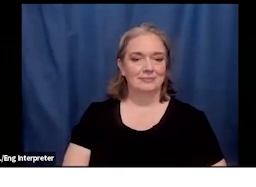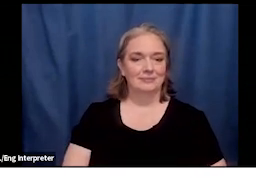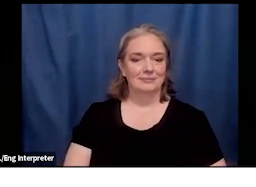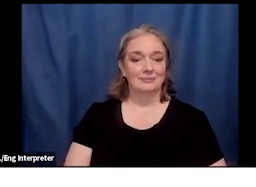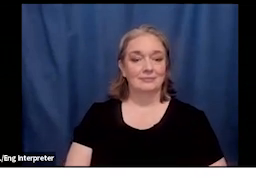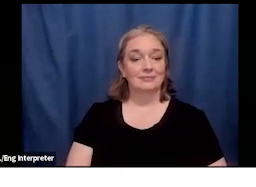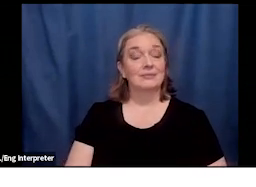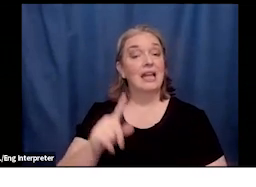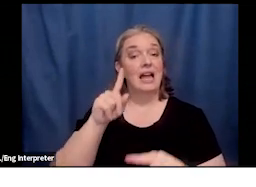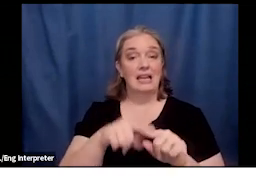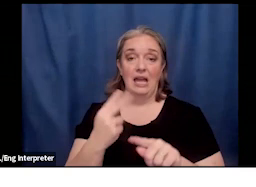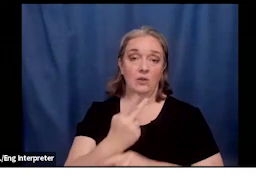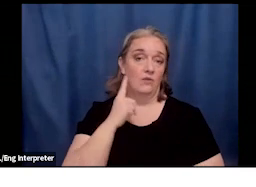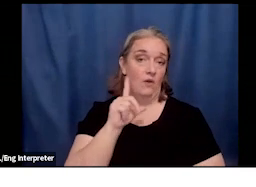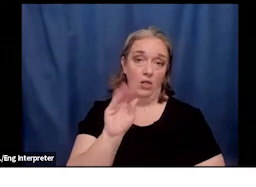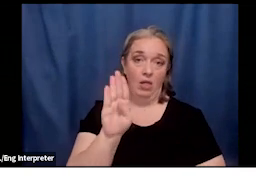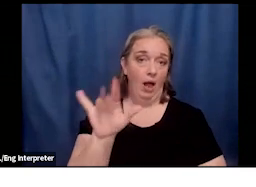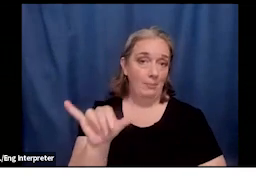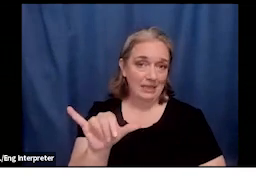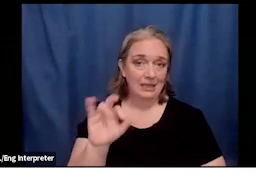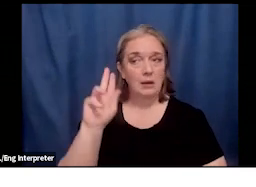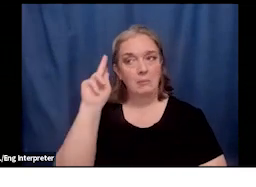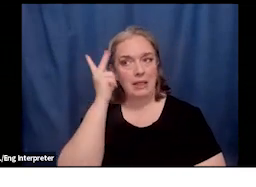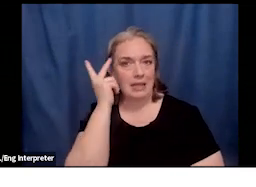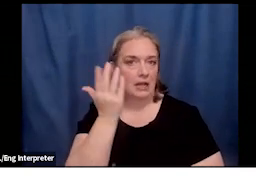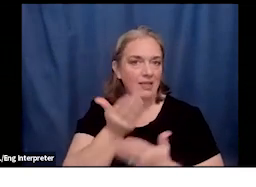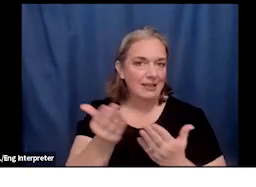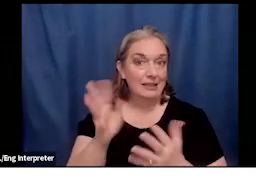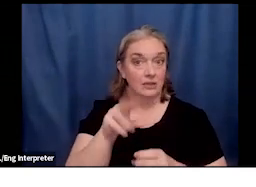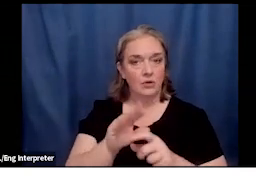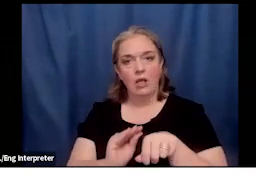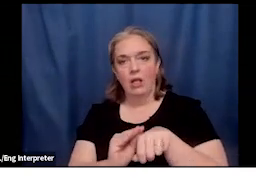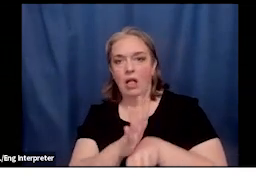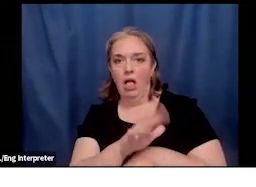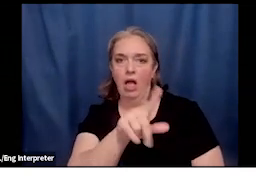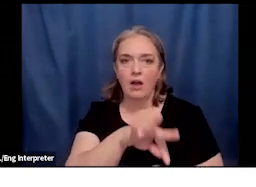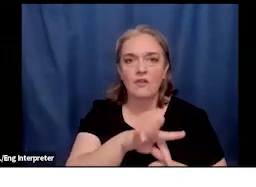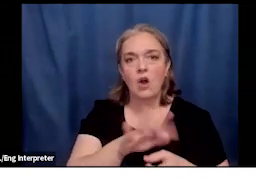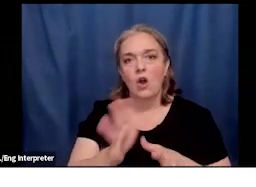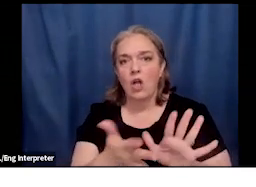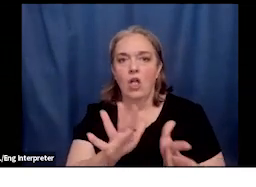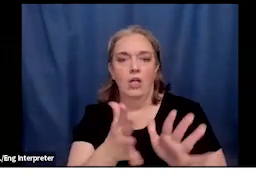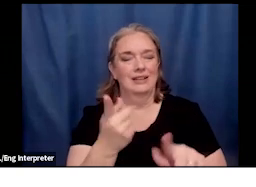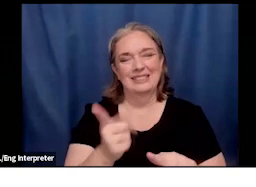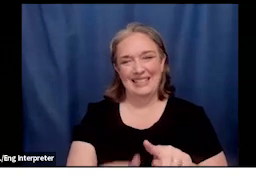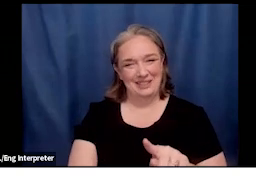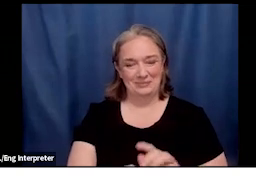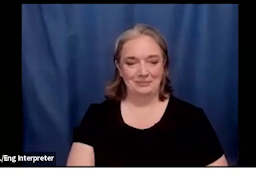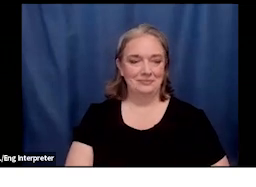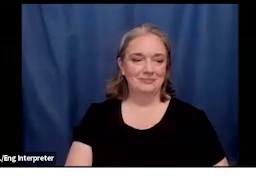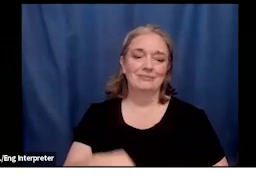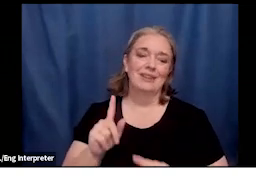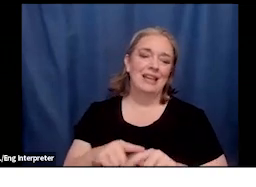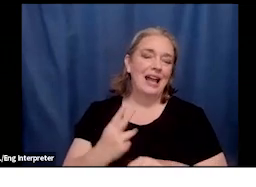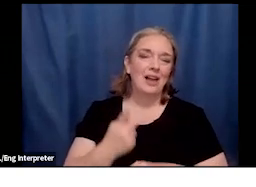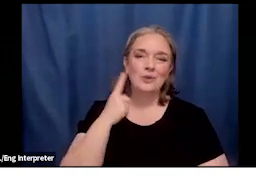These funds may not be used for lobbying or political activities, including efforts to influence elections and capital improvements